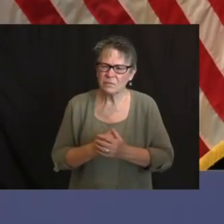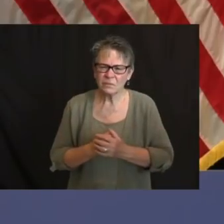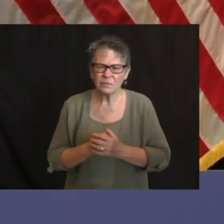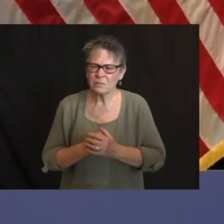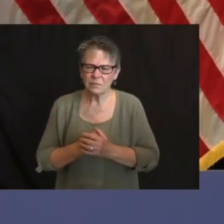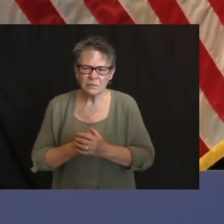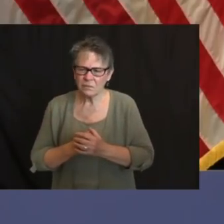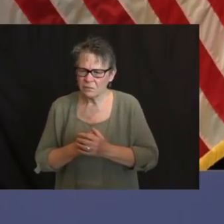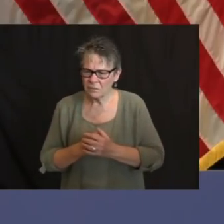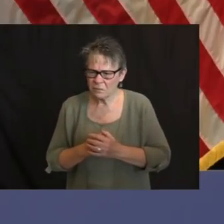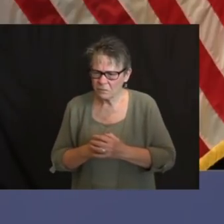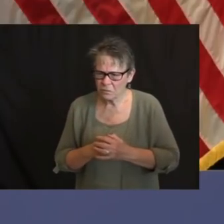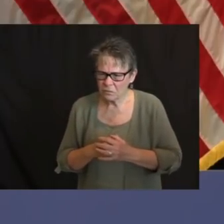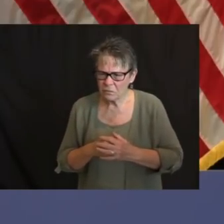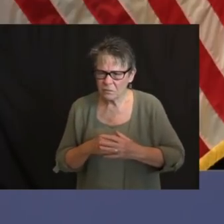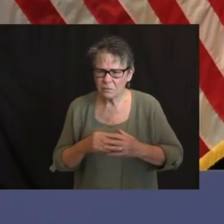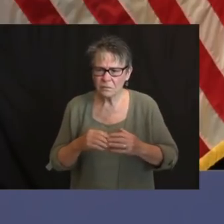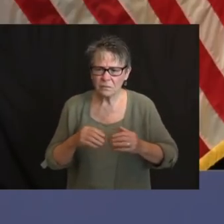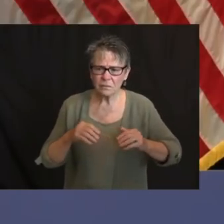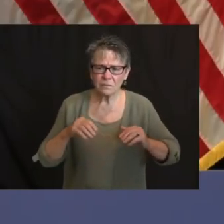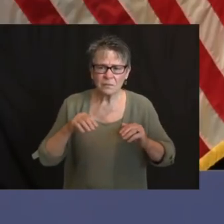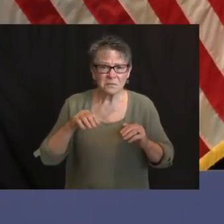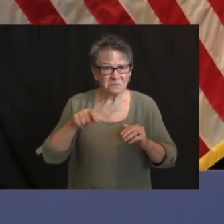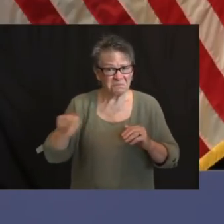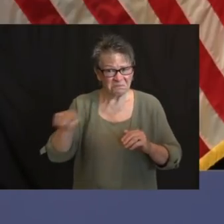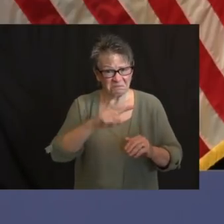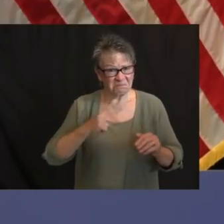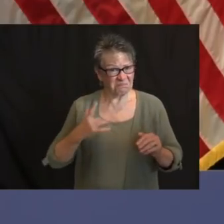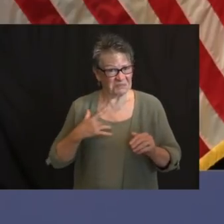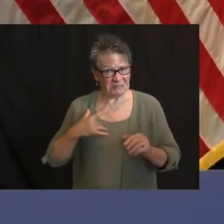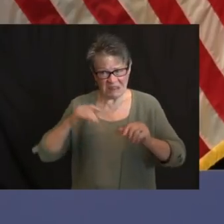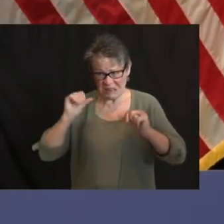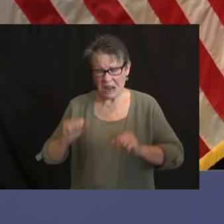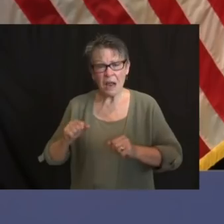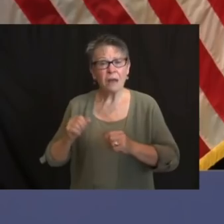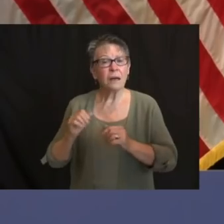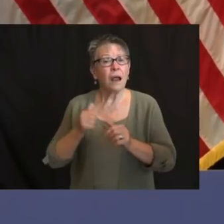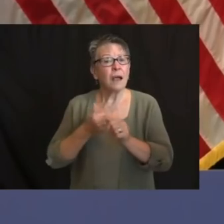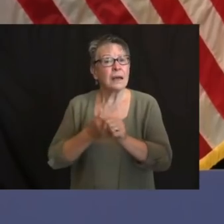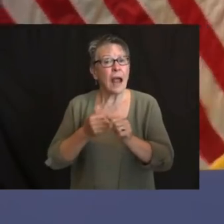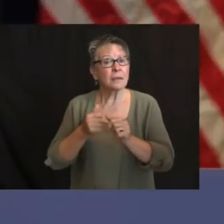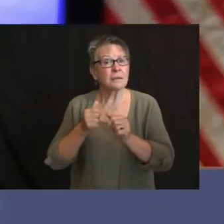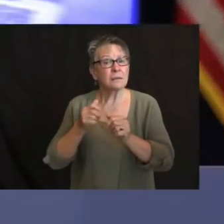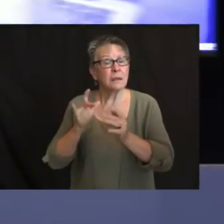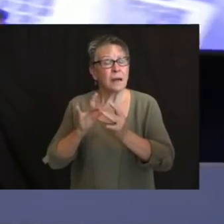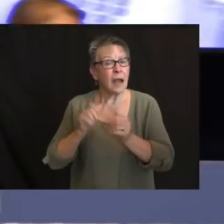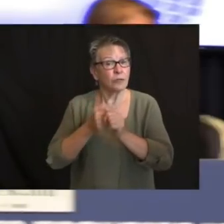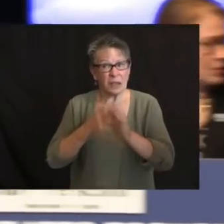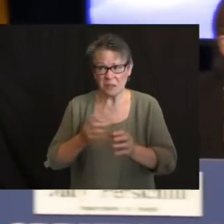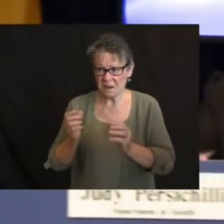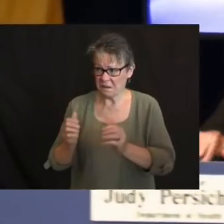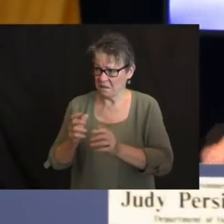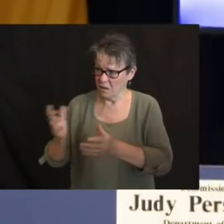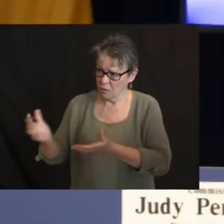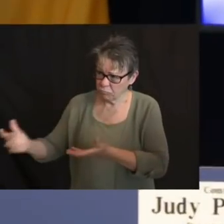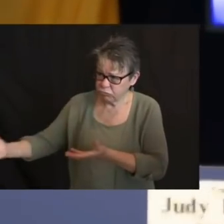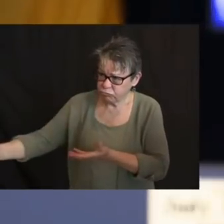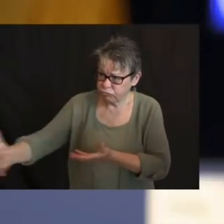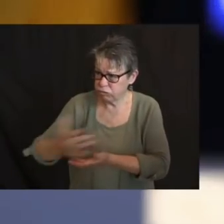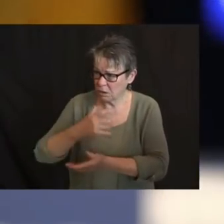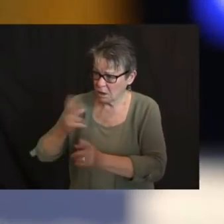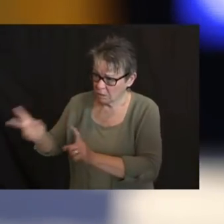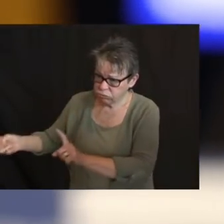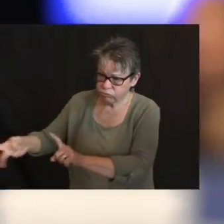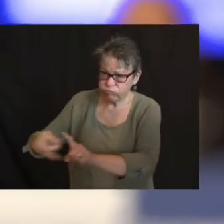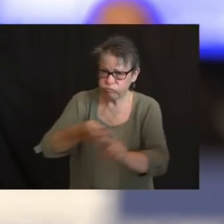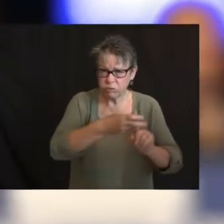given it to you if we didn't think it was realistic. They're not all Rutgers students, right? There's a block of 400, I think? Yeah, and alumni also. So